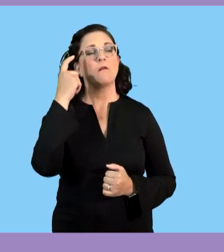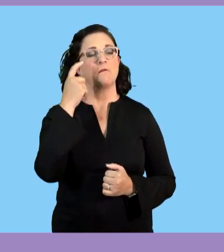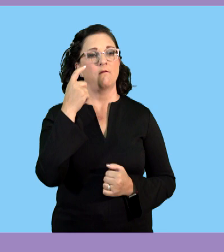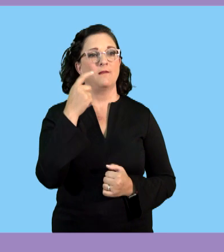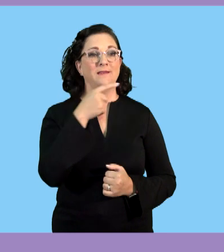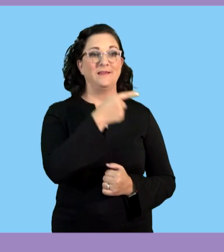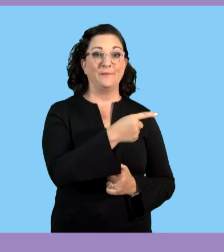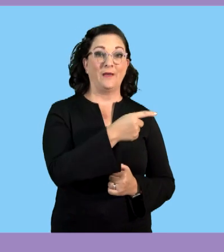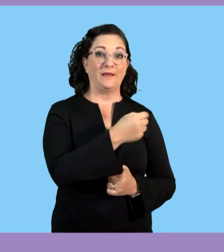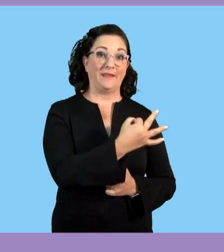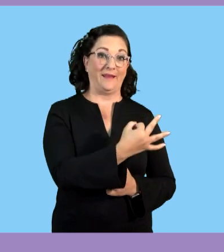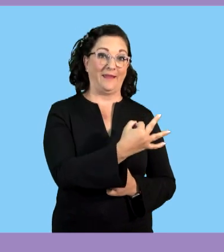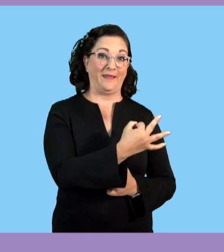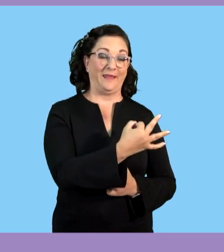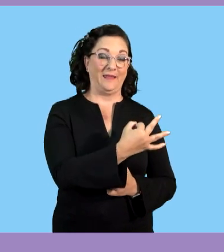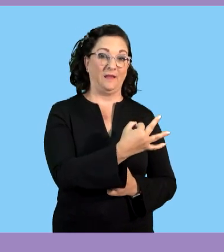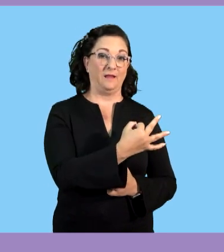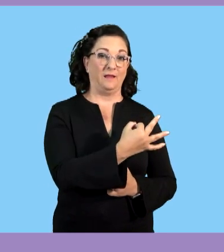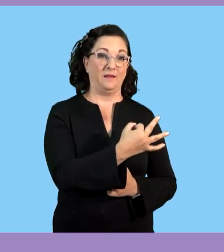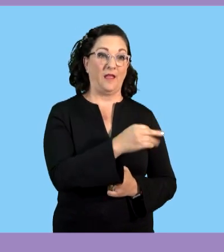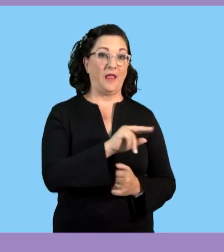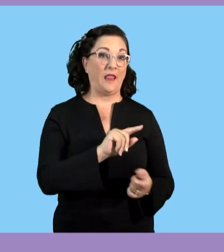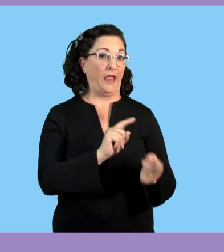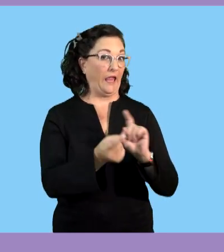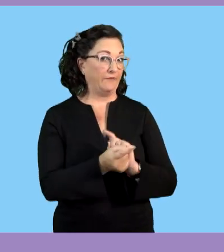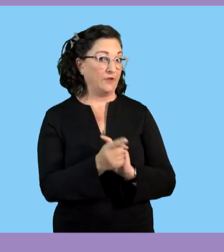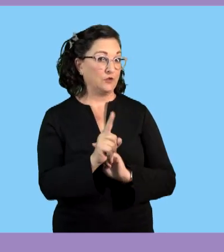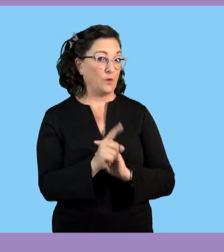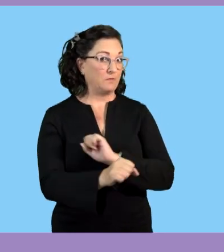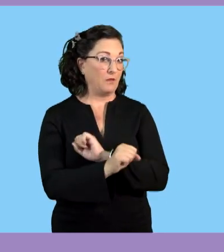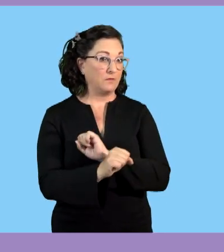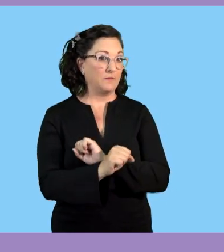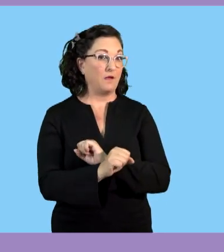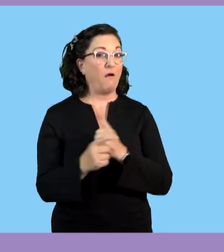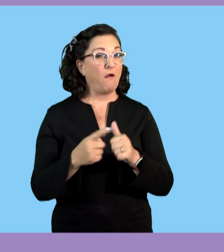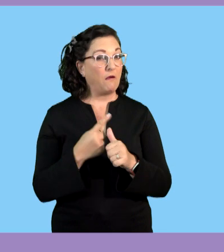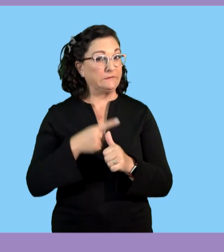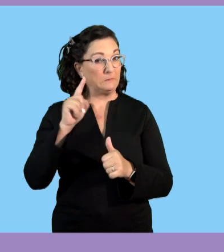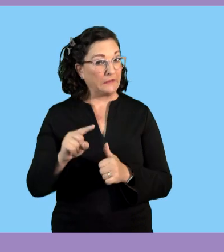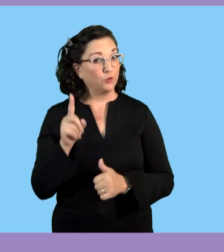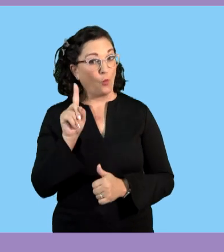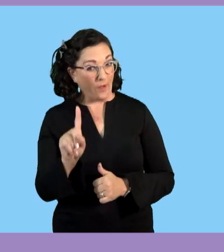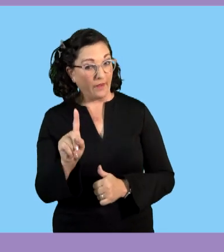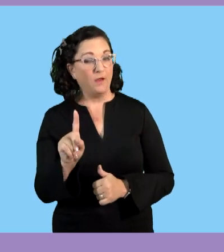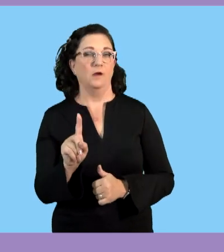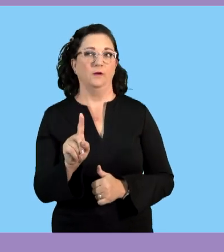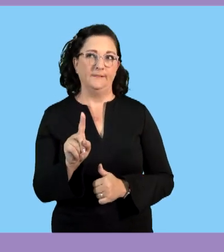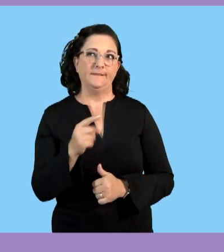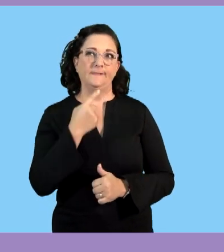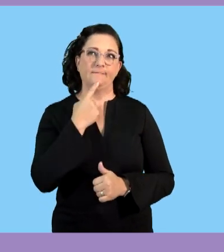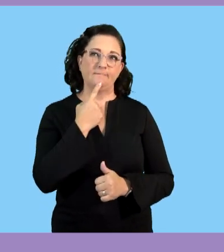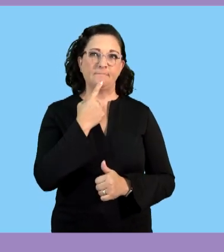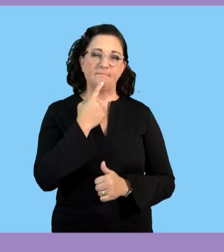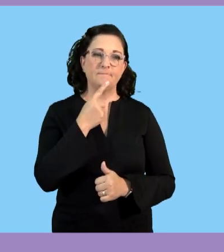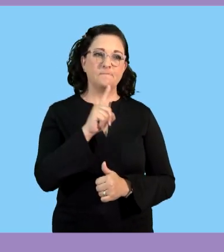the multiplicative inverse of a negative 3? Remember, our answer is supposed to be a 1, a positive 1. So what would be